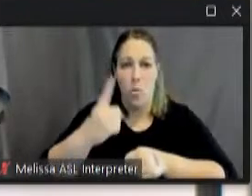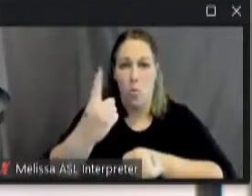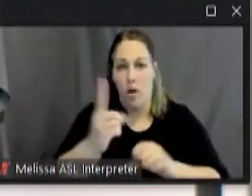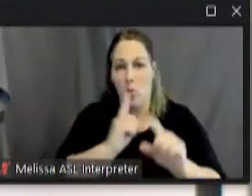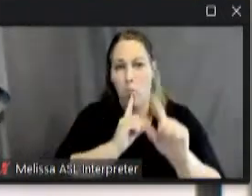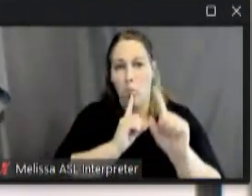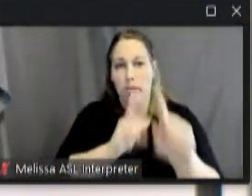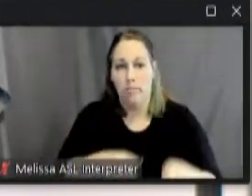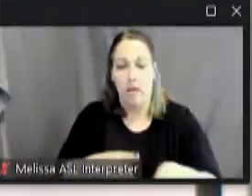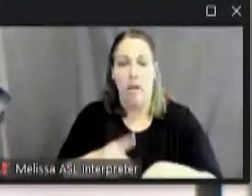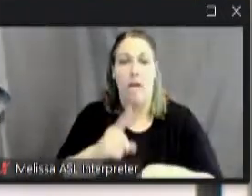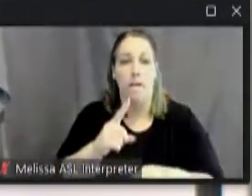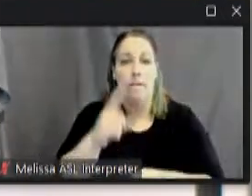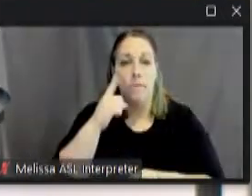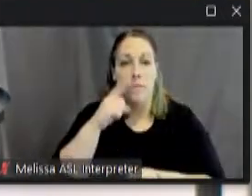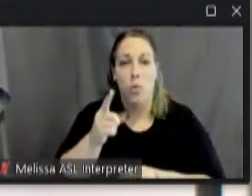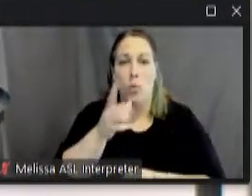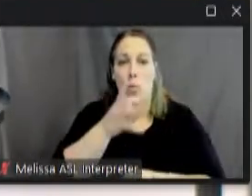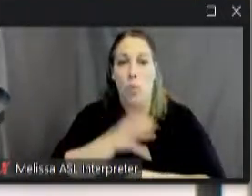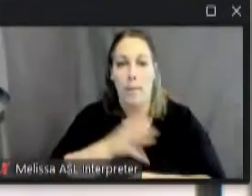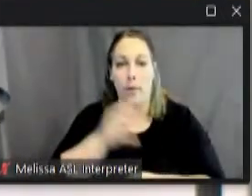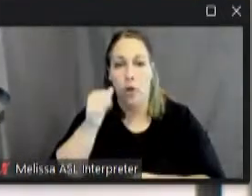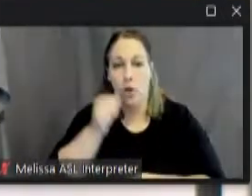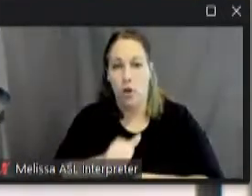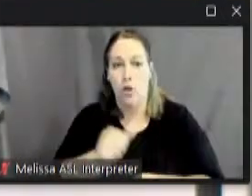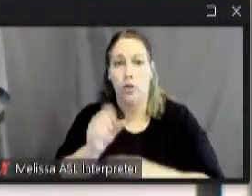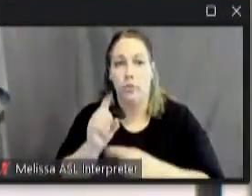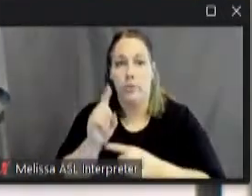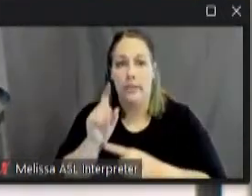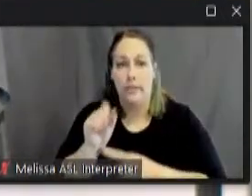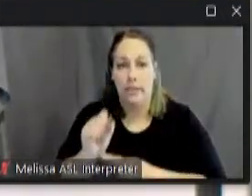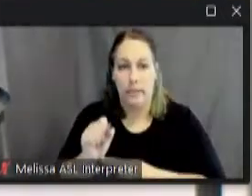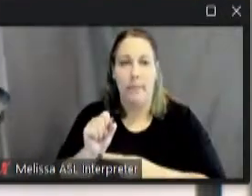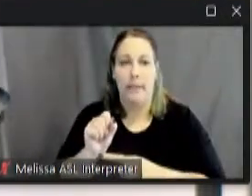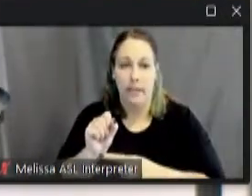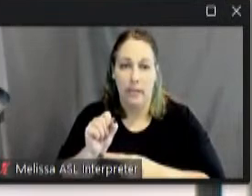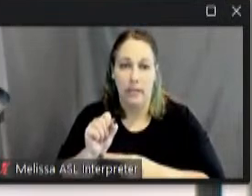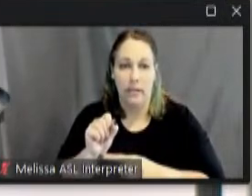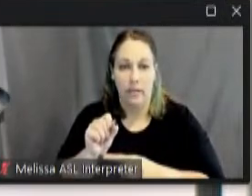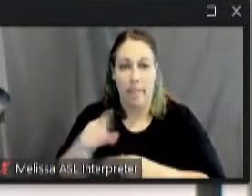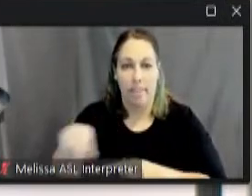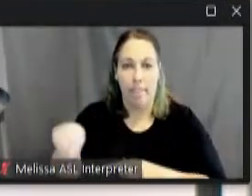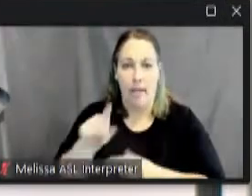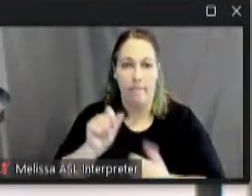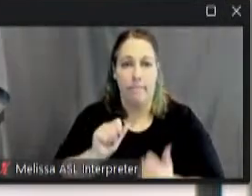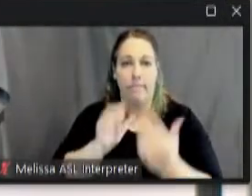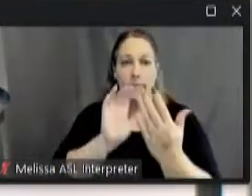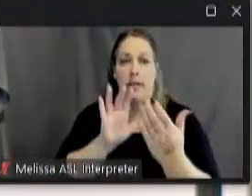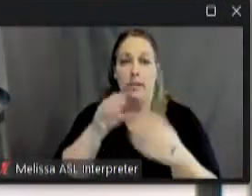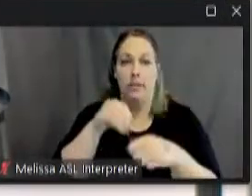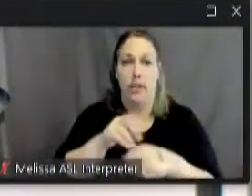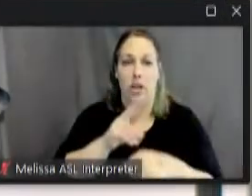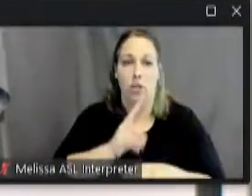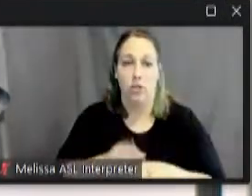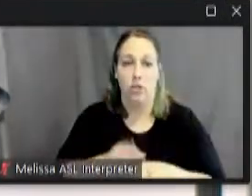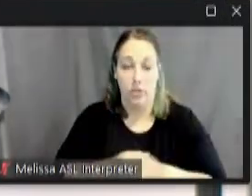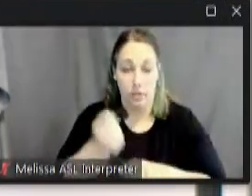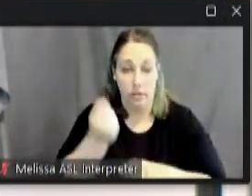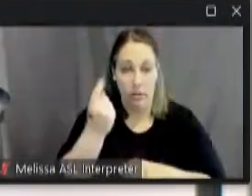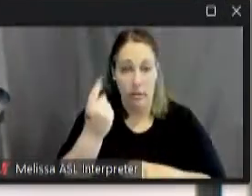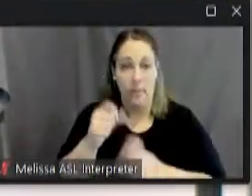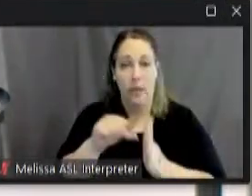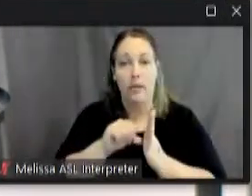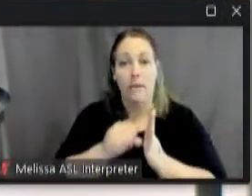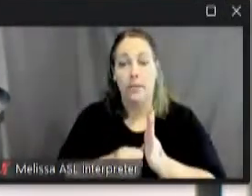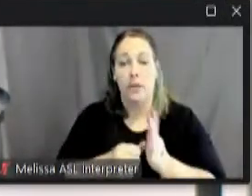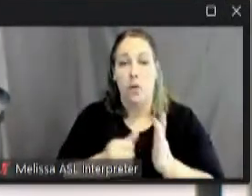with disabilities in Honduras. That being said, I wanted to emphasize that we're working to